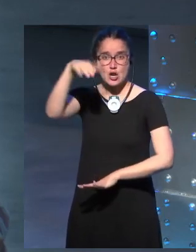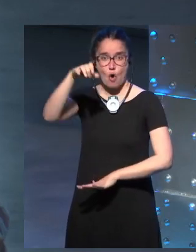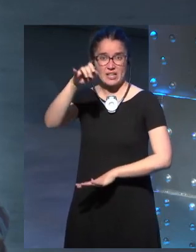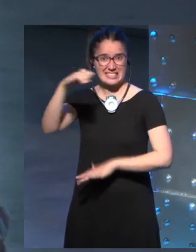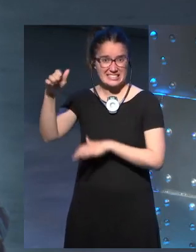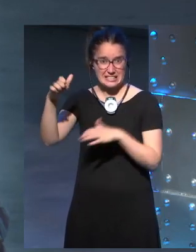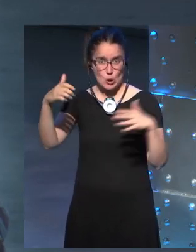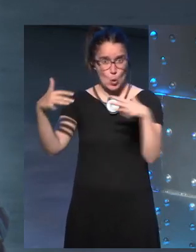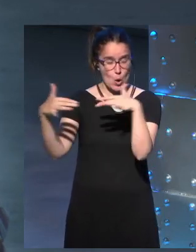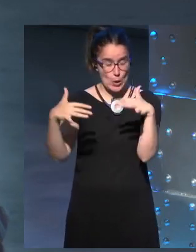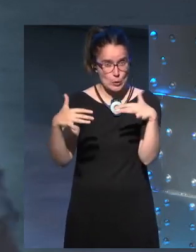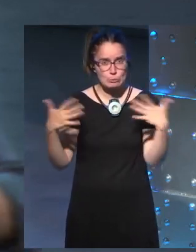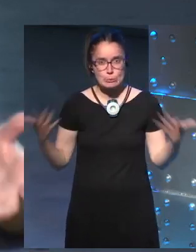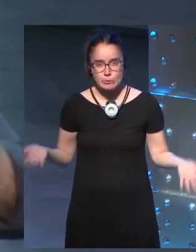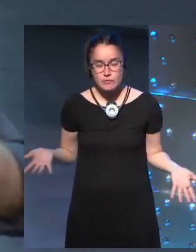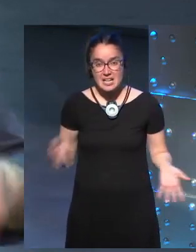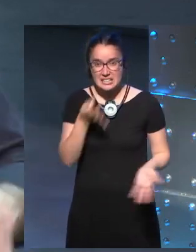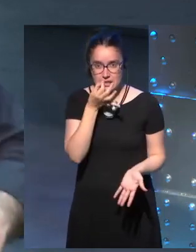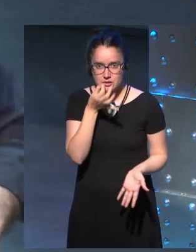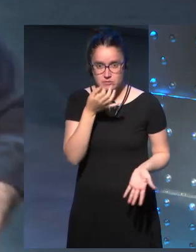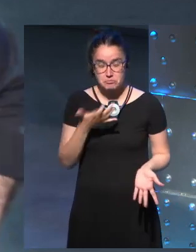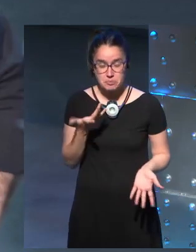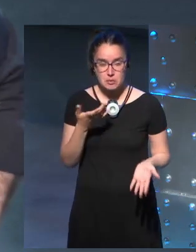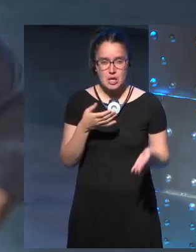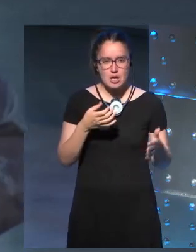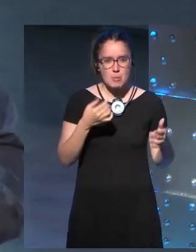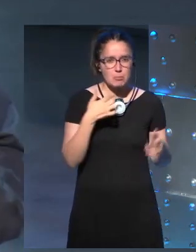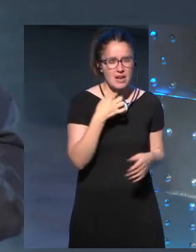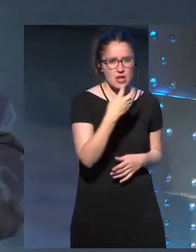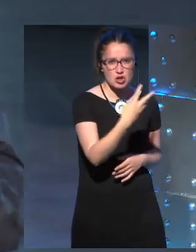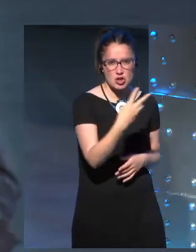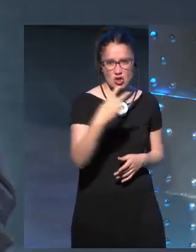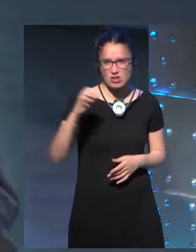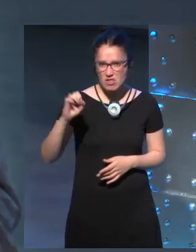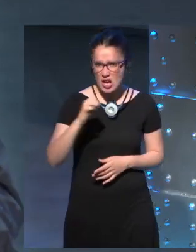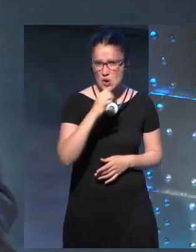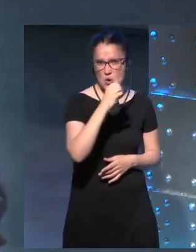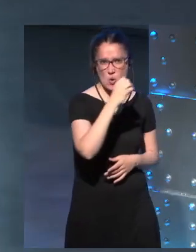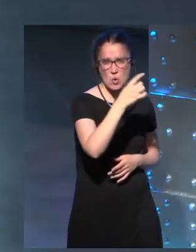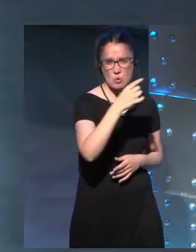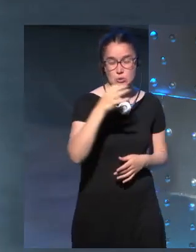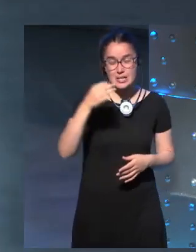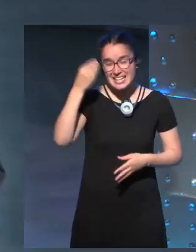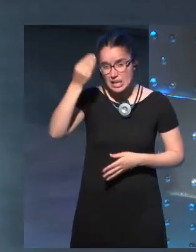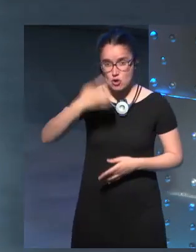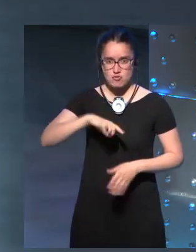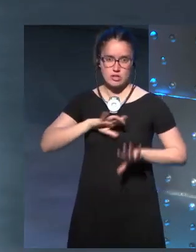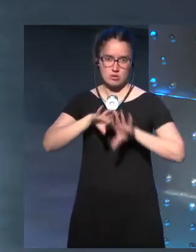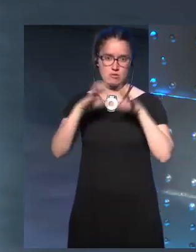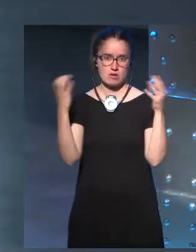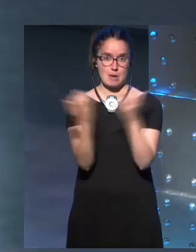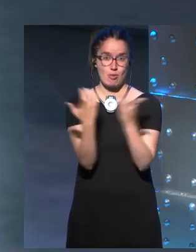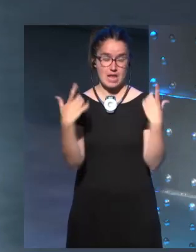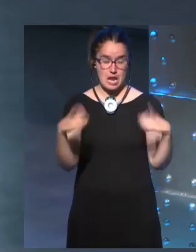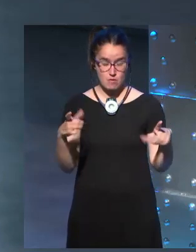And we were losing 2-0, 1-0, I forget what it was. It was at Anfield. I hate Chelsea.